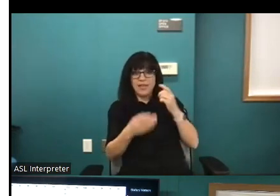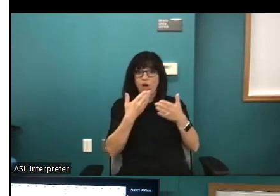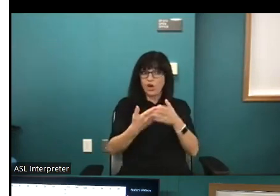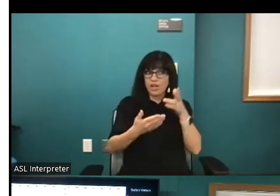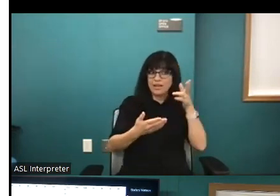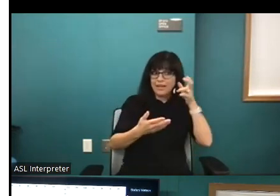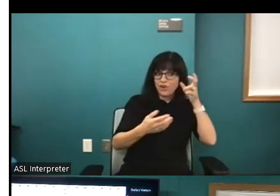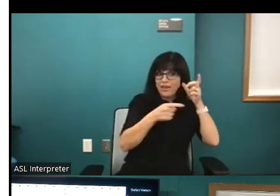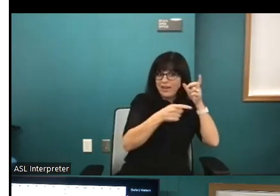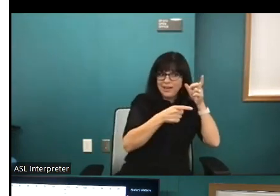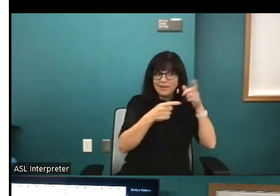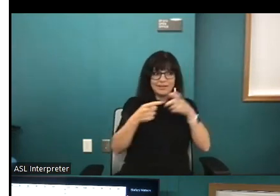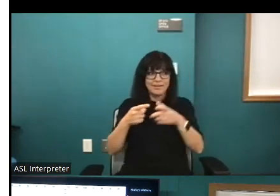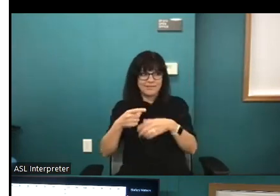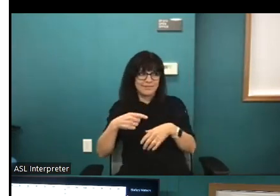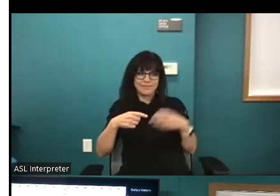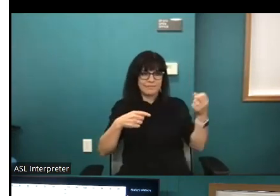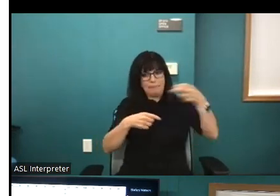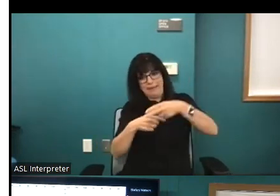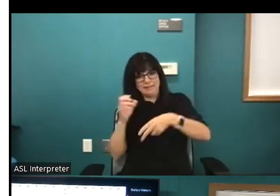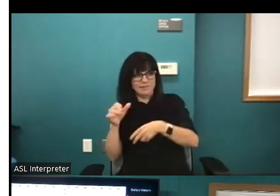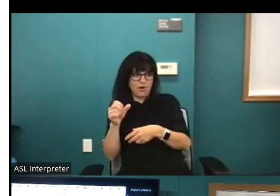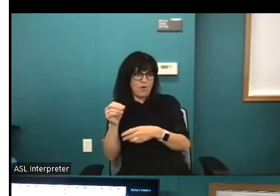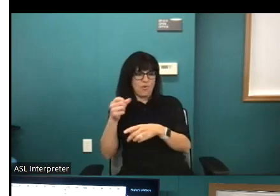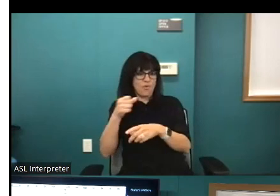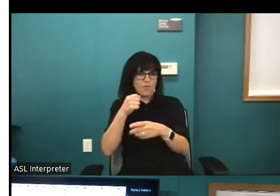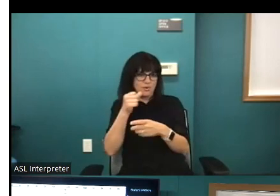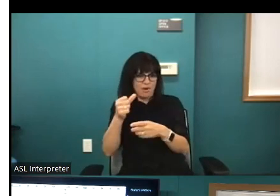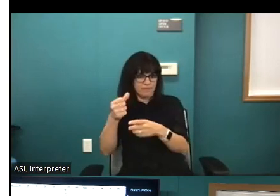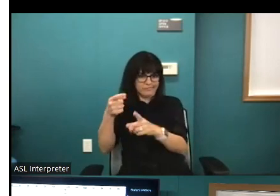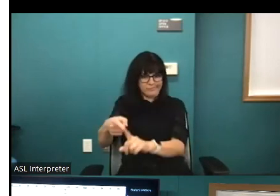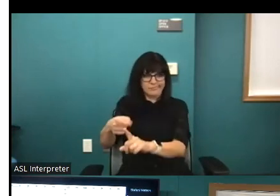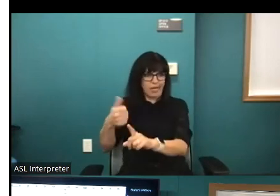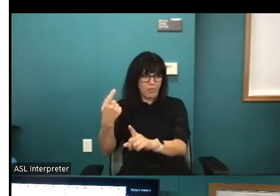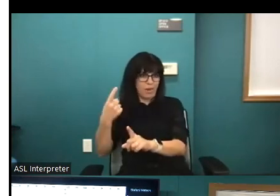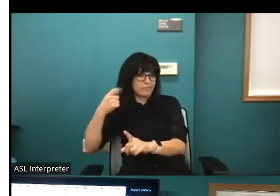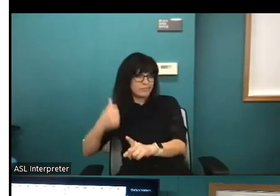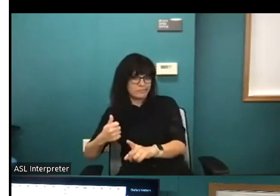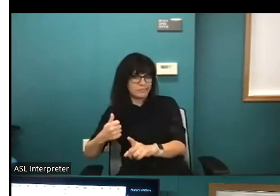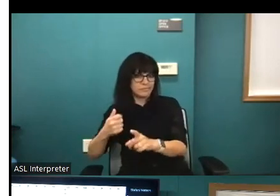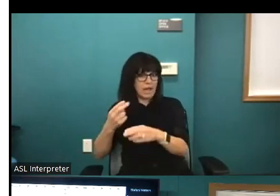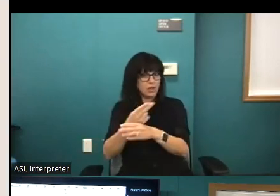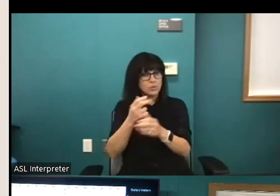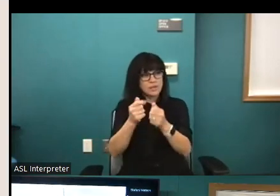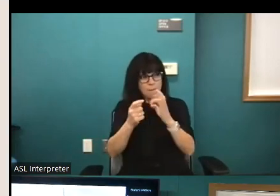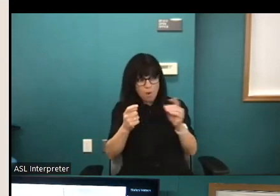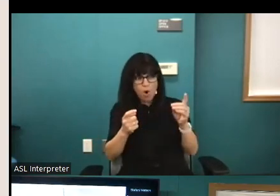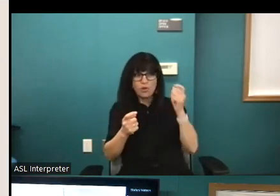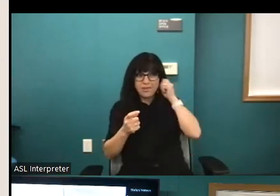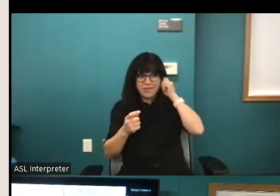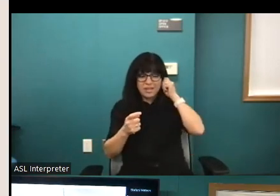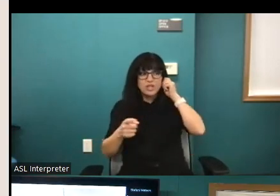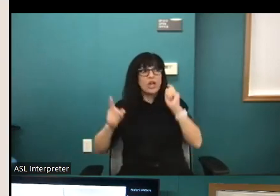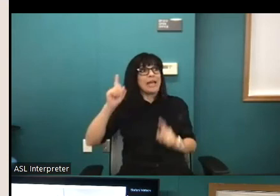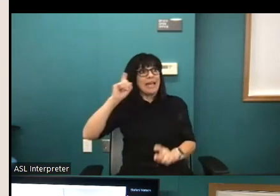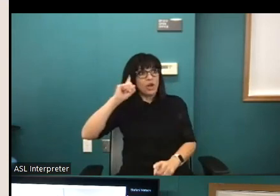need to be in a different location if possible. Or plug that up. Really, really good. I did with the mold and it still didn't work. She heard me through the door.